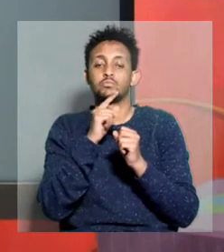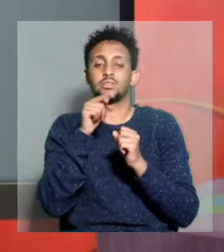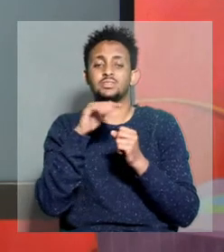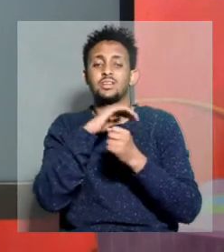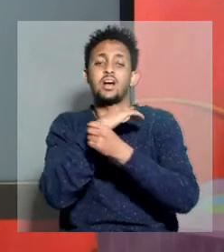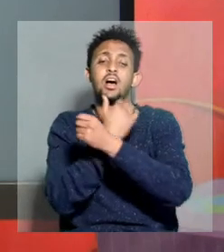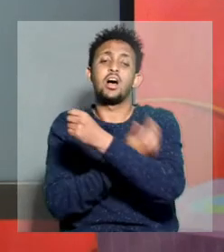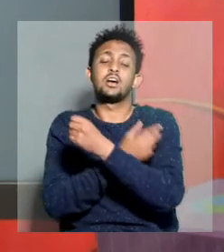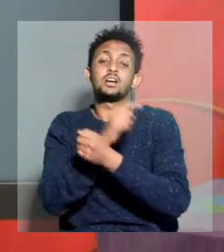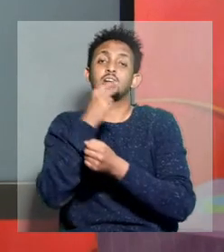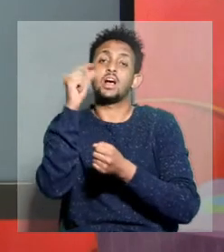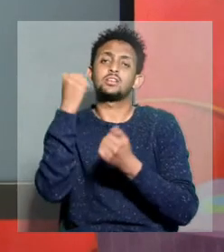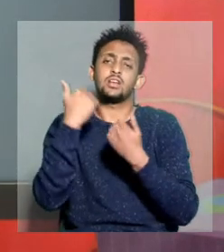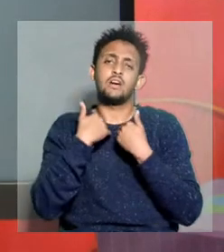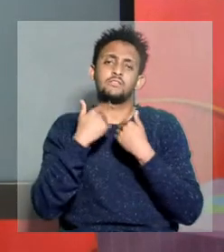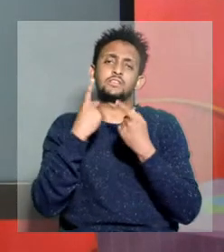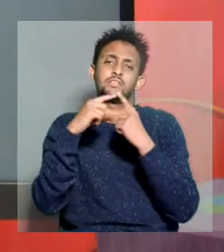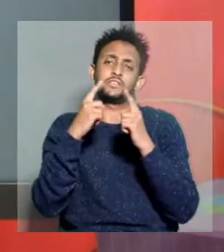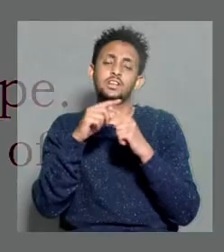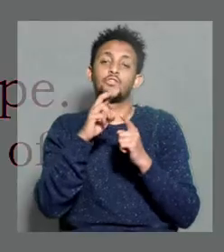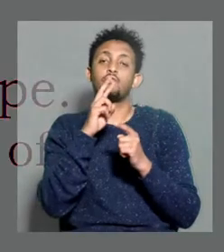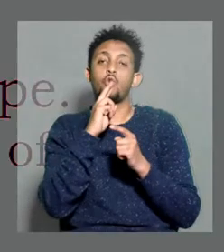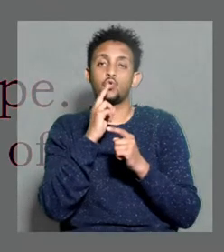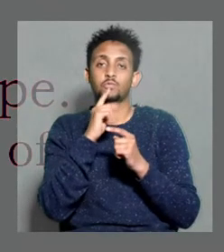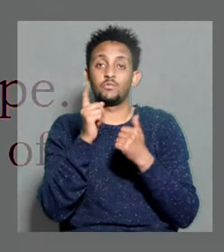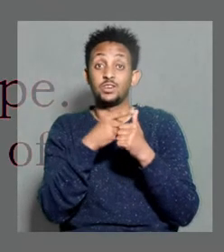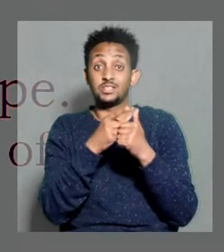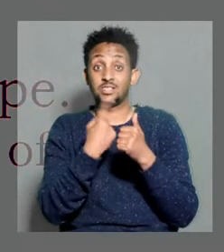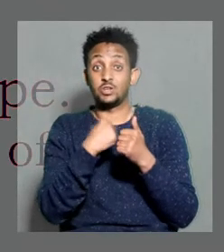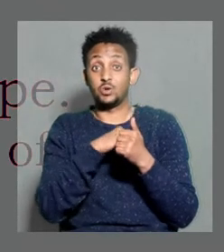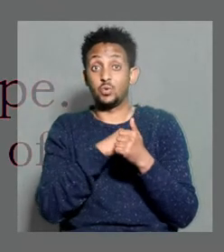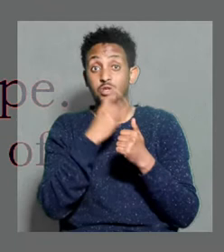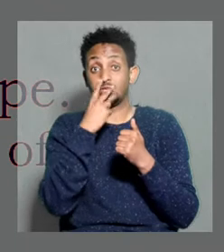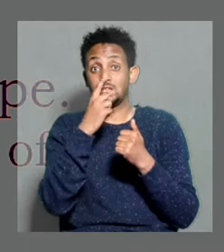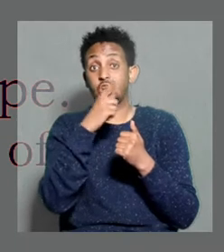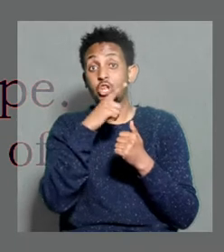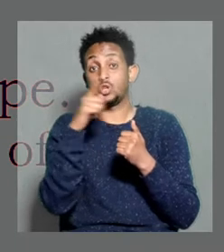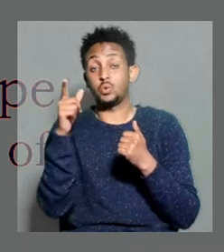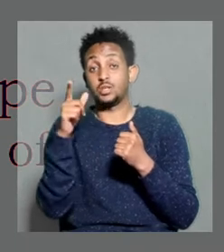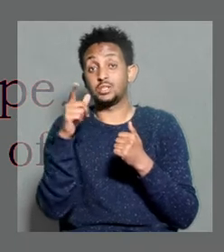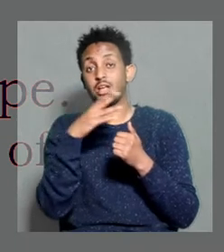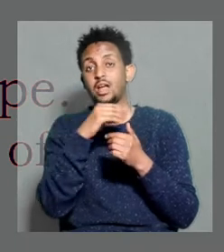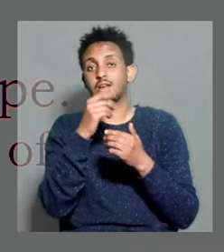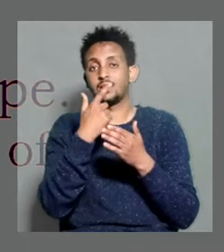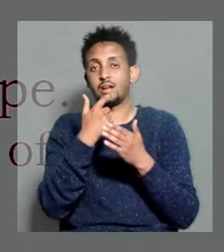compressible, gas may have different volume. First, we'll try to see liquids, then gas.